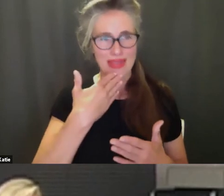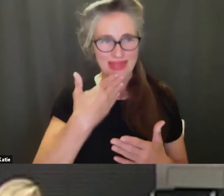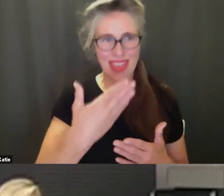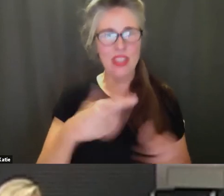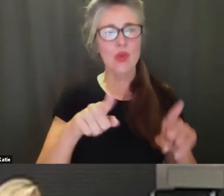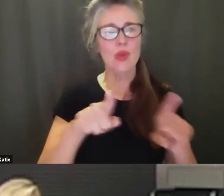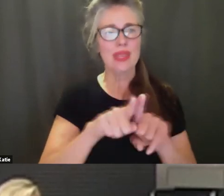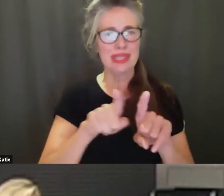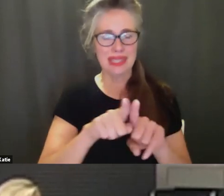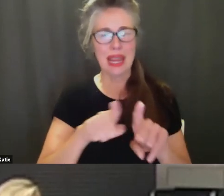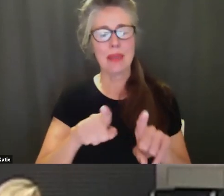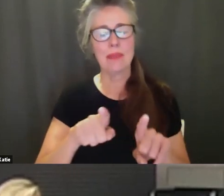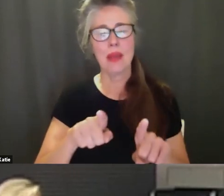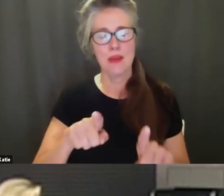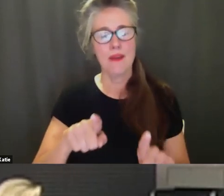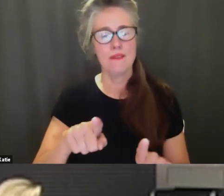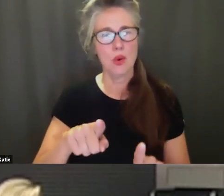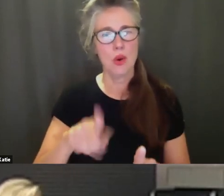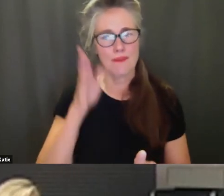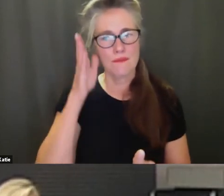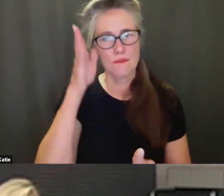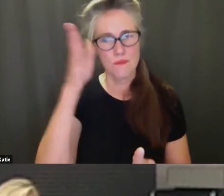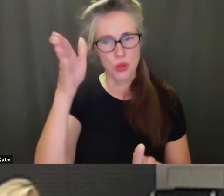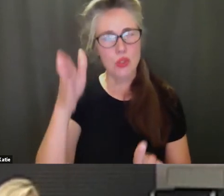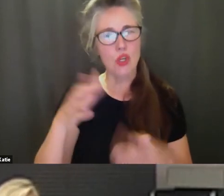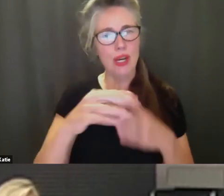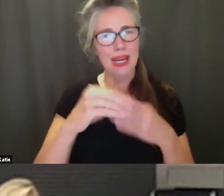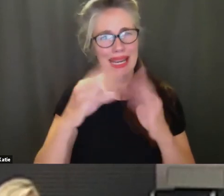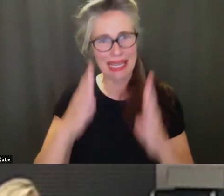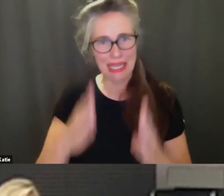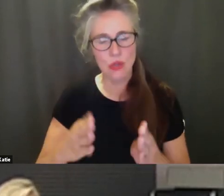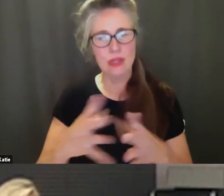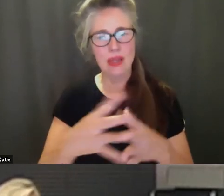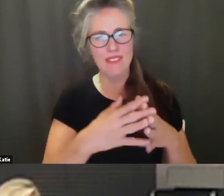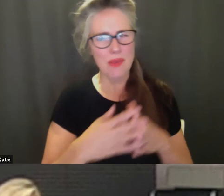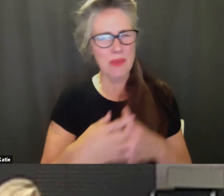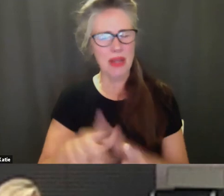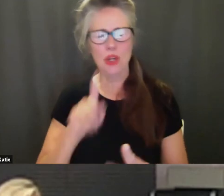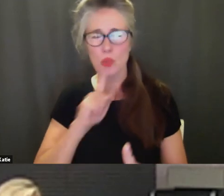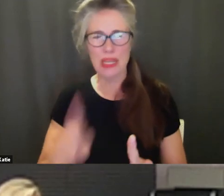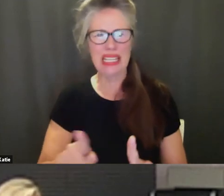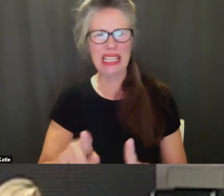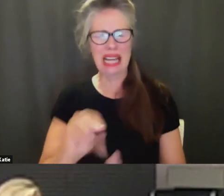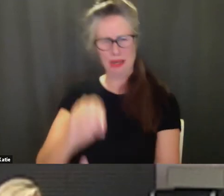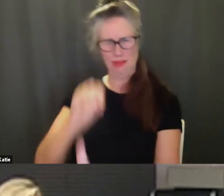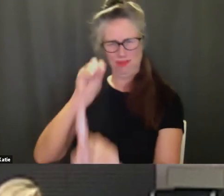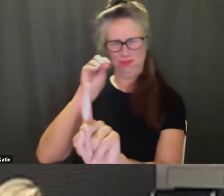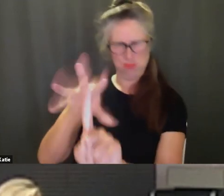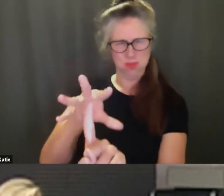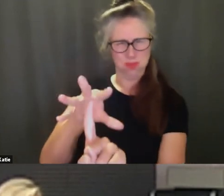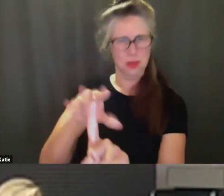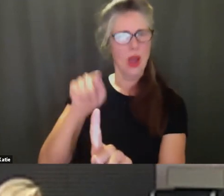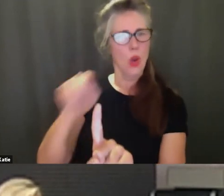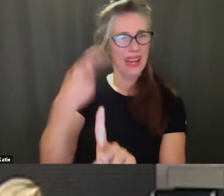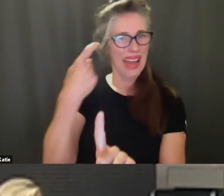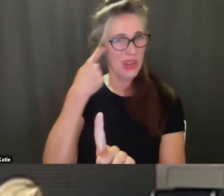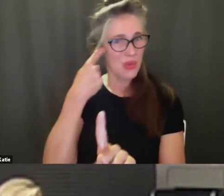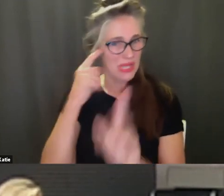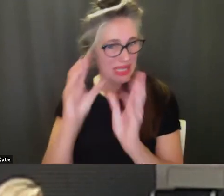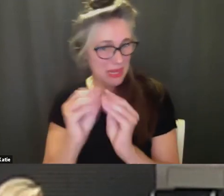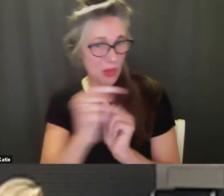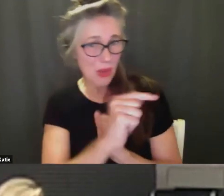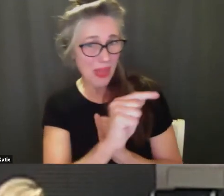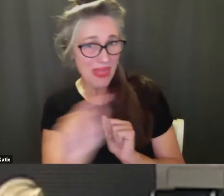shining a harsh light on this when I had a recent meeting with them and Dr. Maldonado